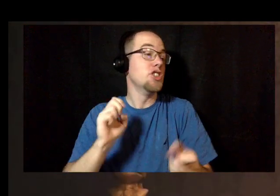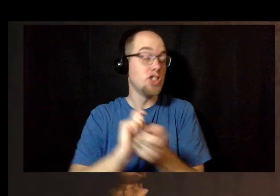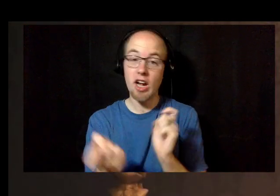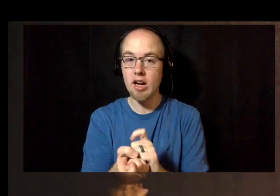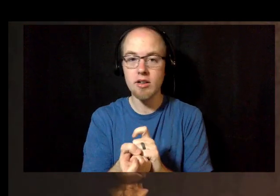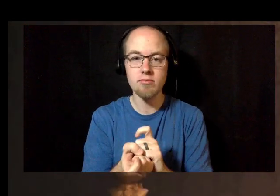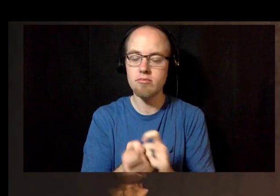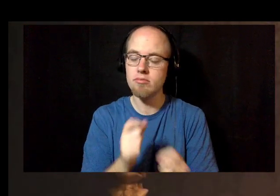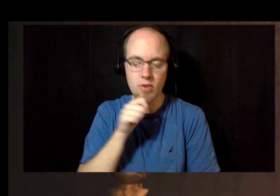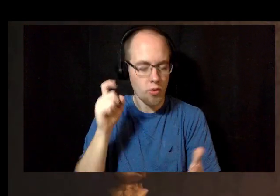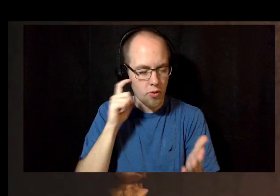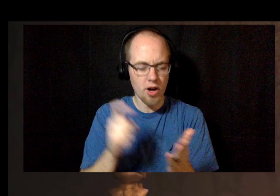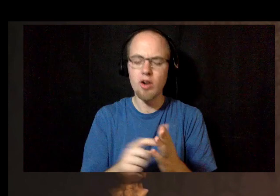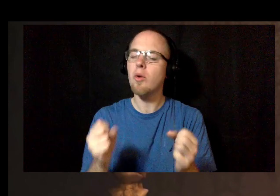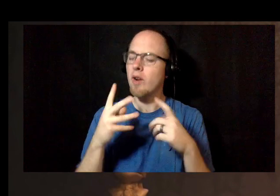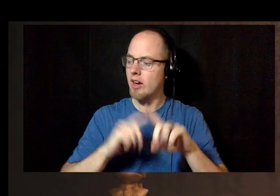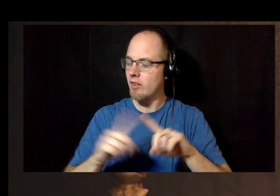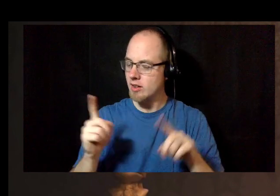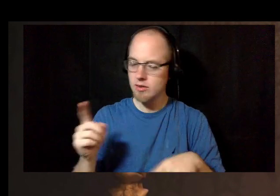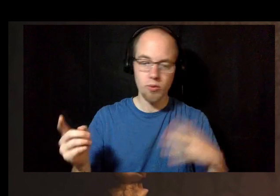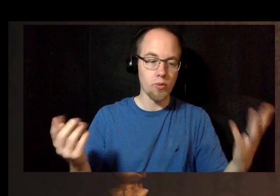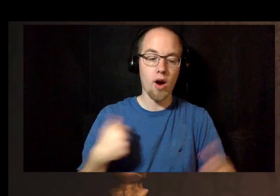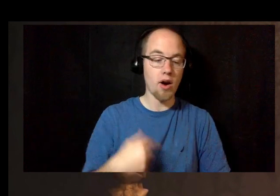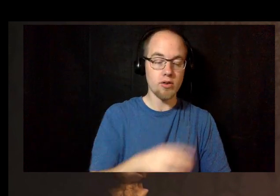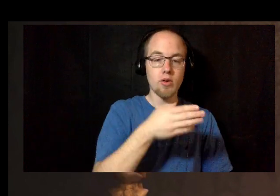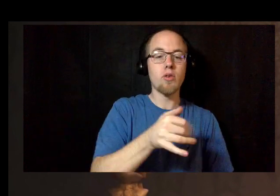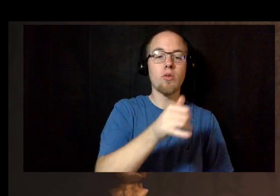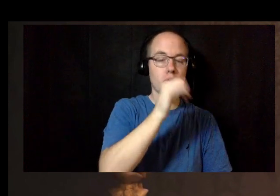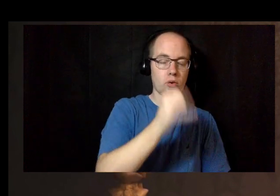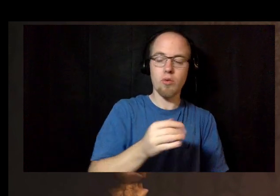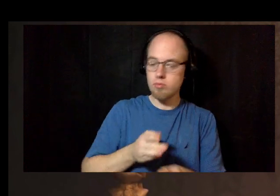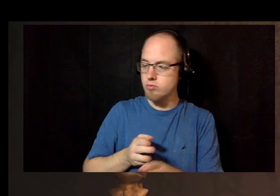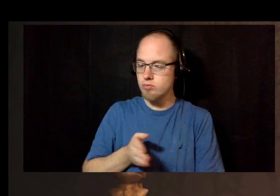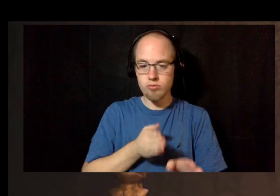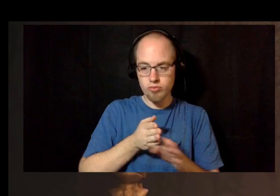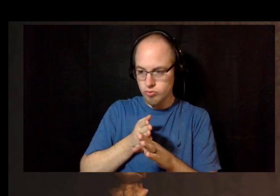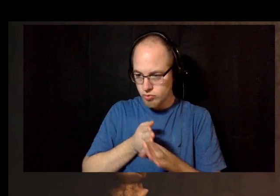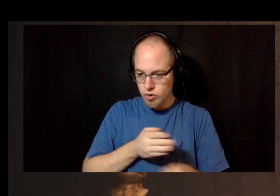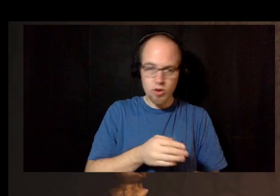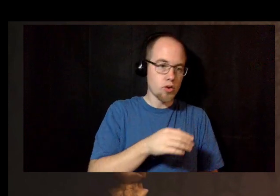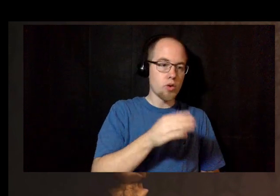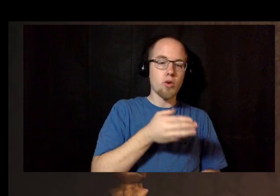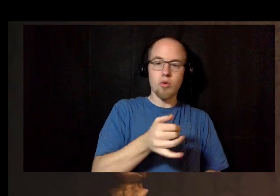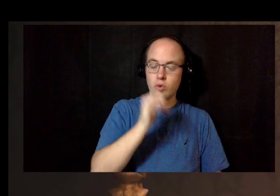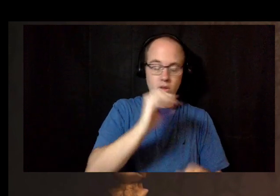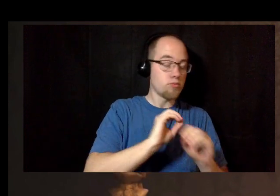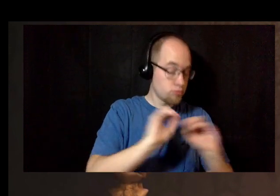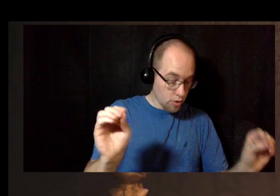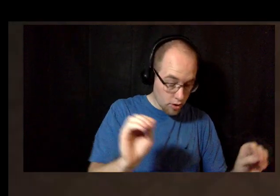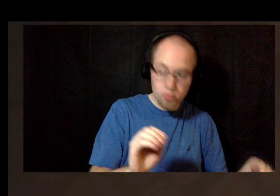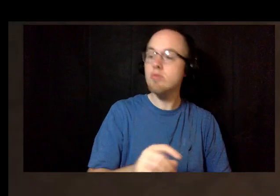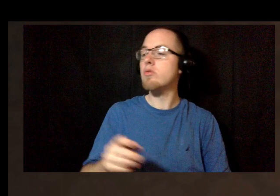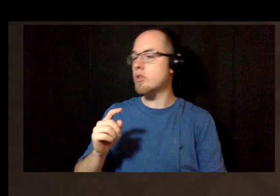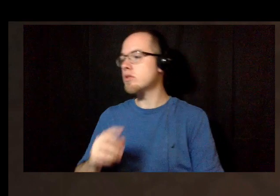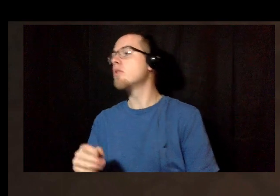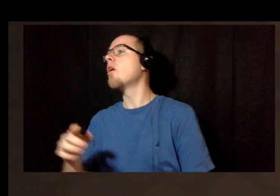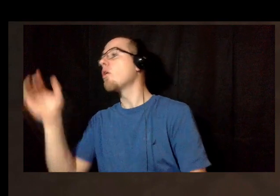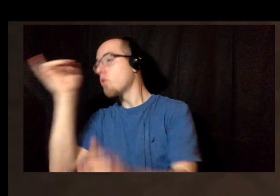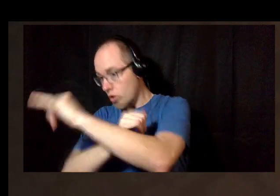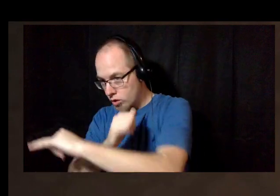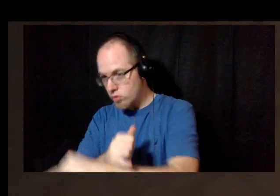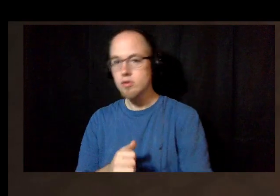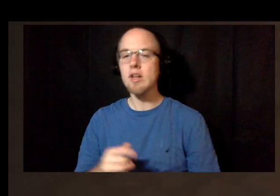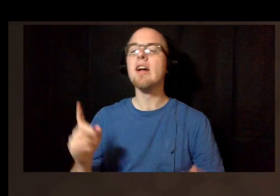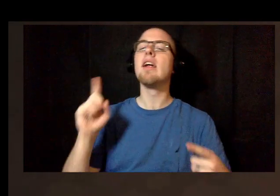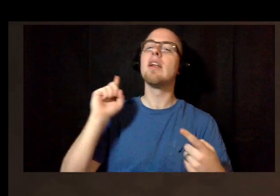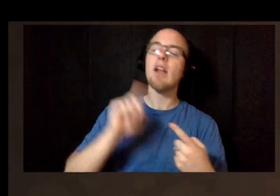didn't notice too many differences between being sober and being a drinker until the first time I got pulled over by